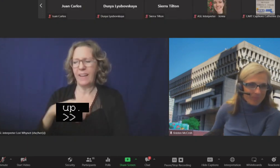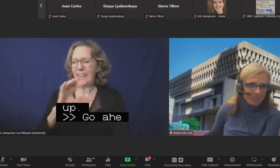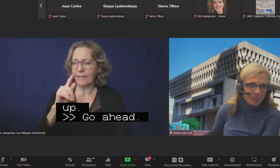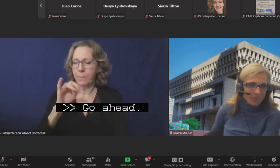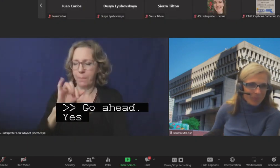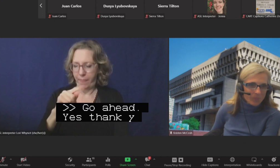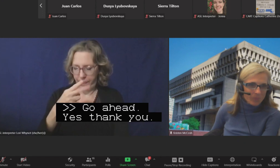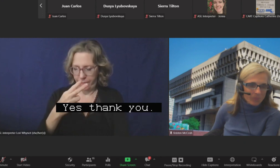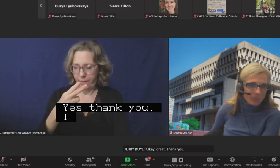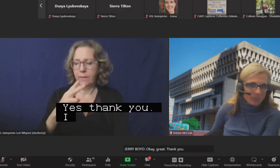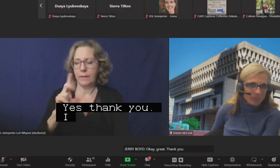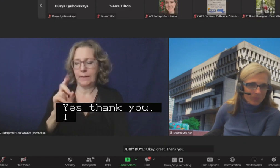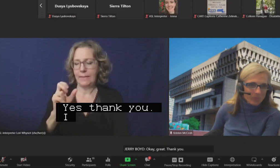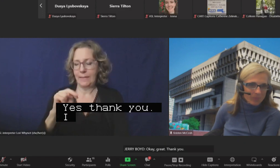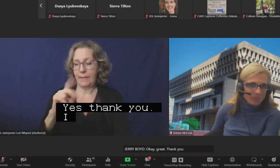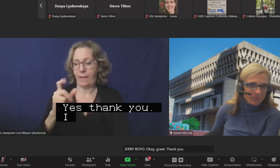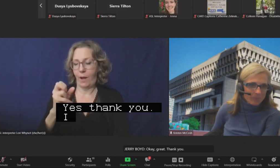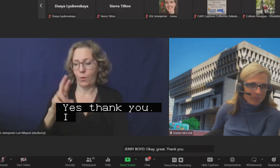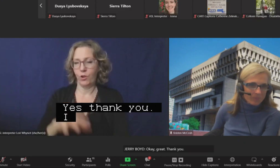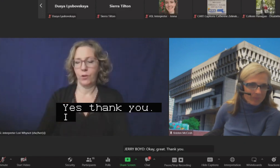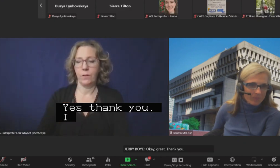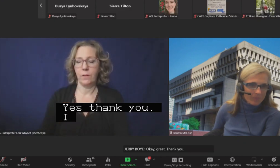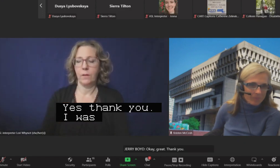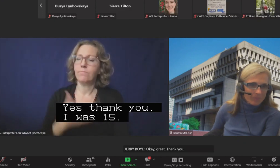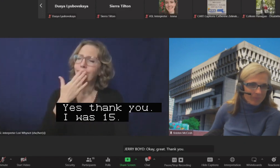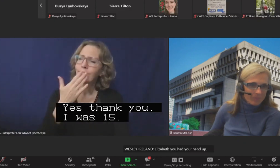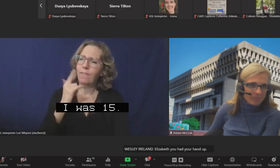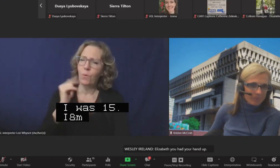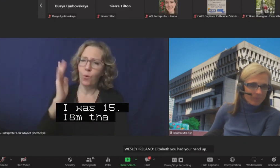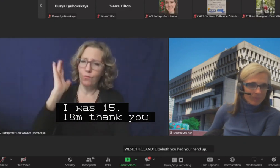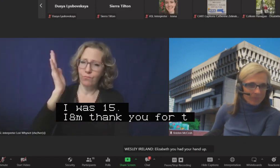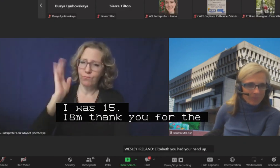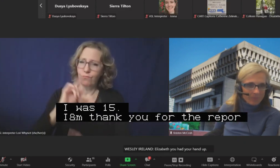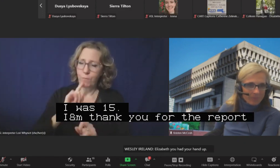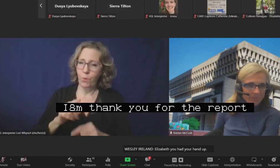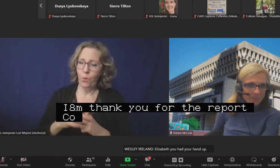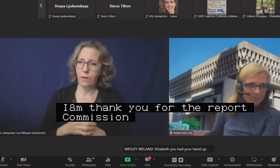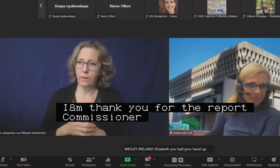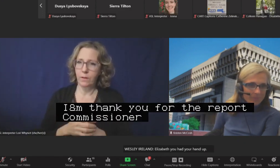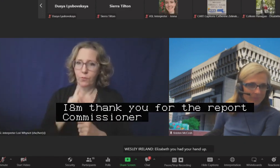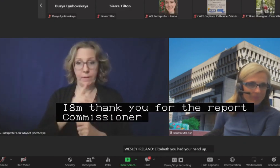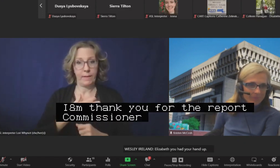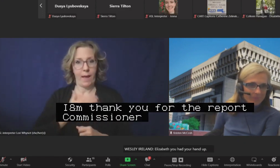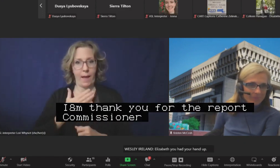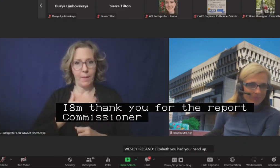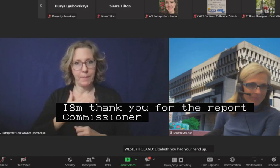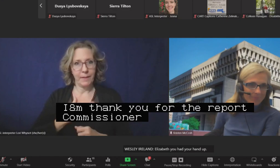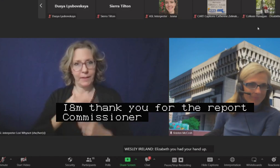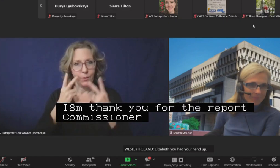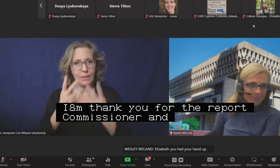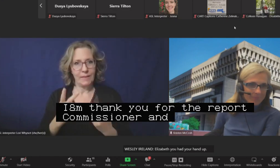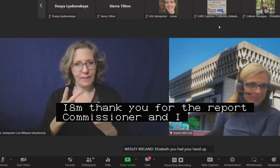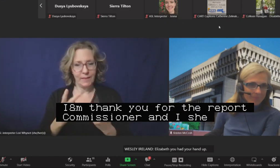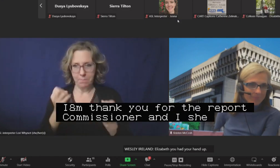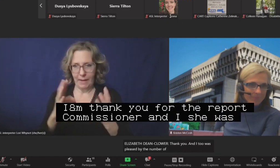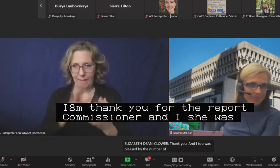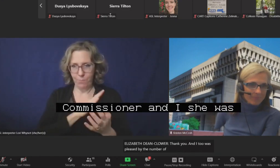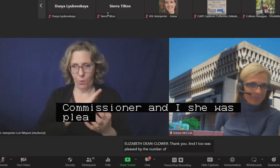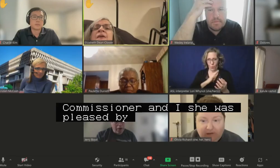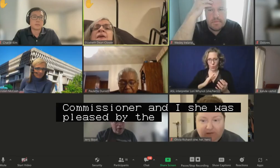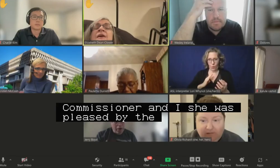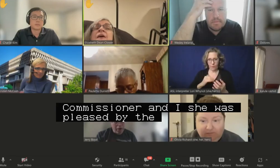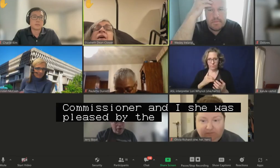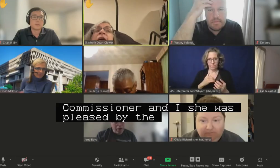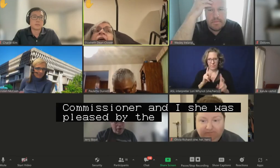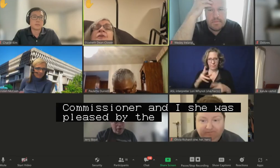And again, I too was pleased by the number of members on the board who were able to attend in person. And